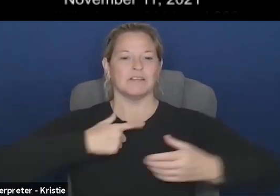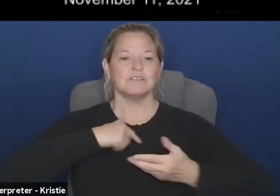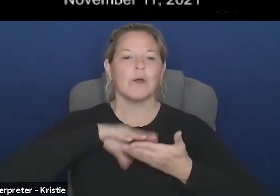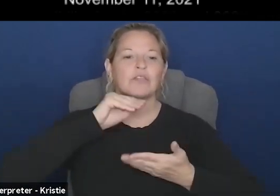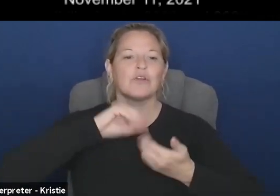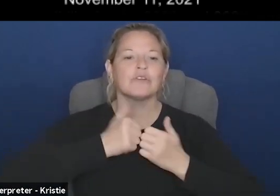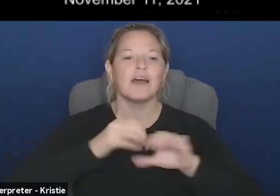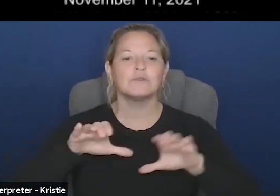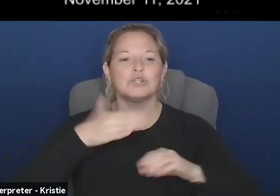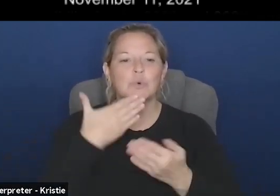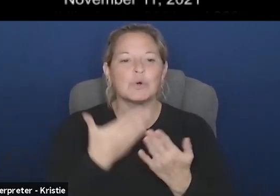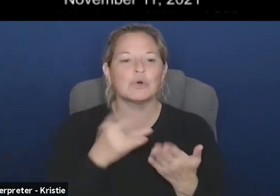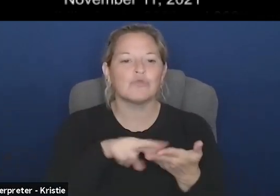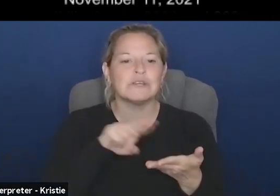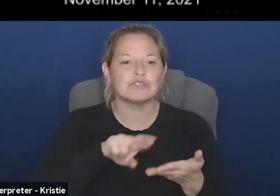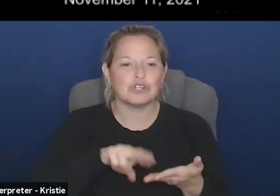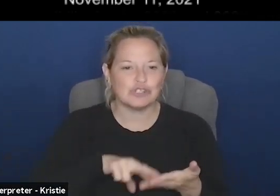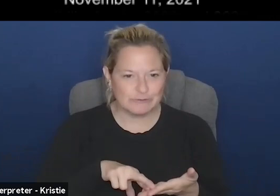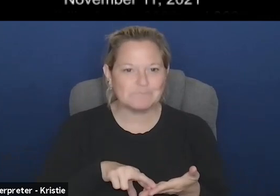that subsequently to